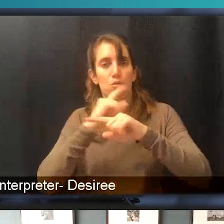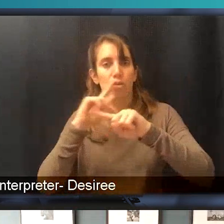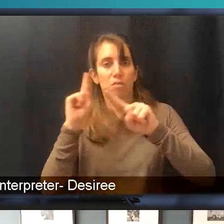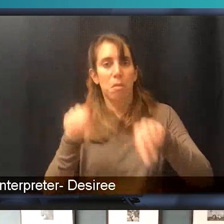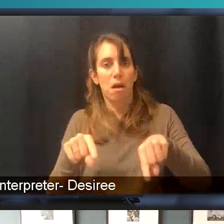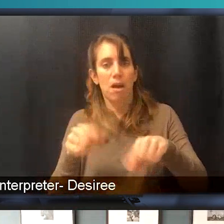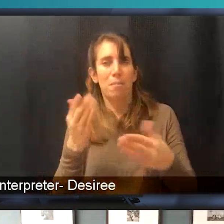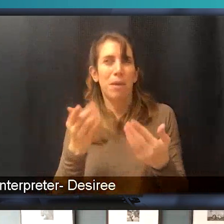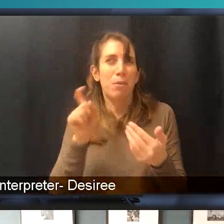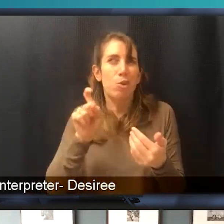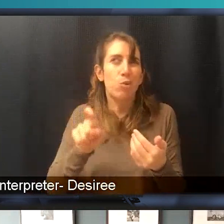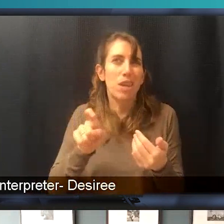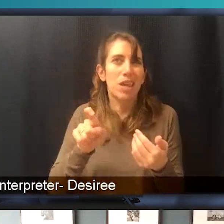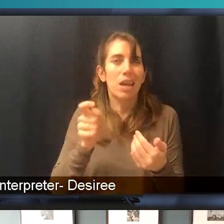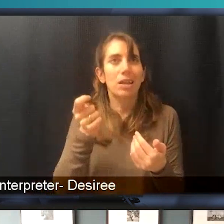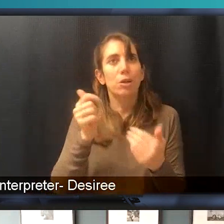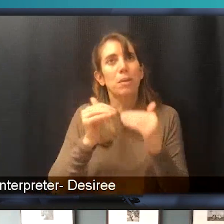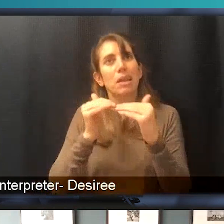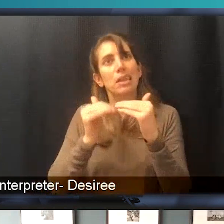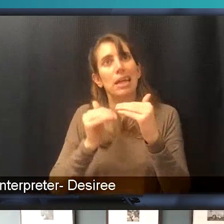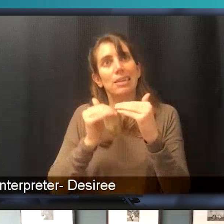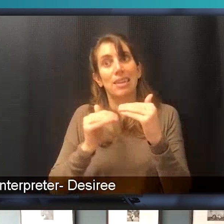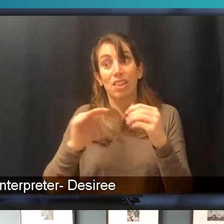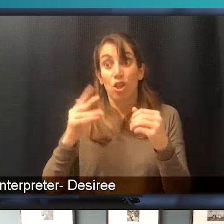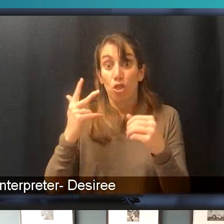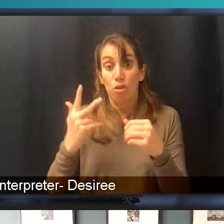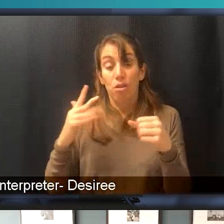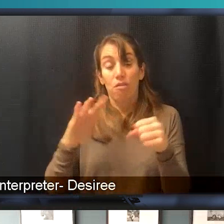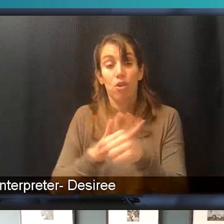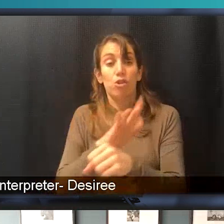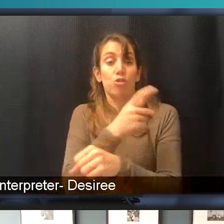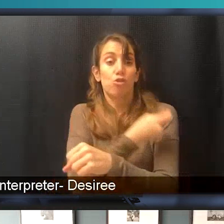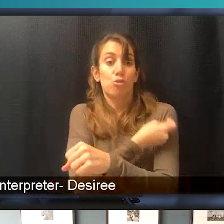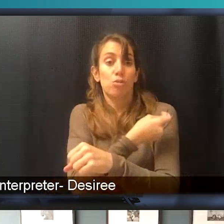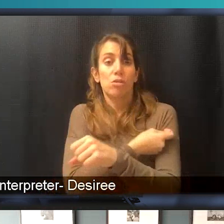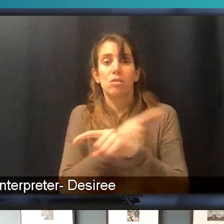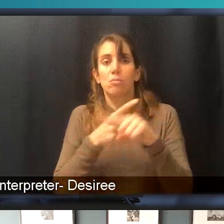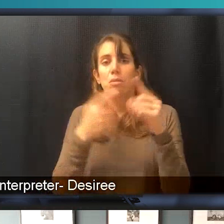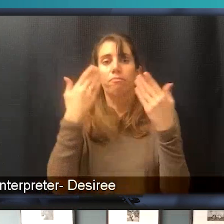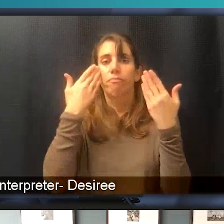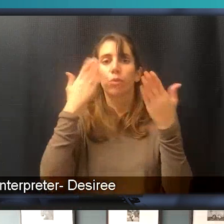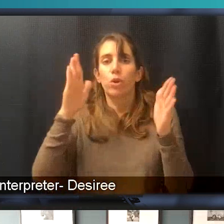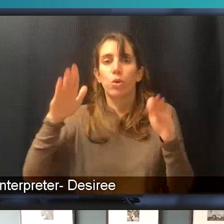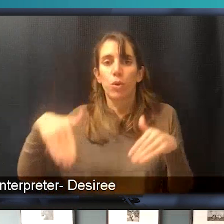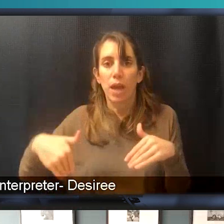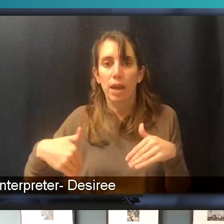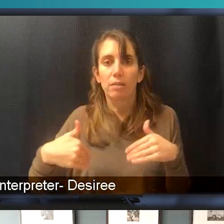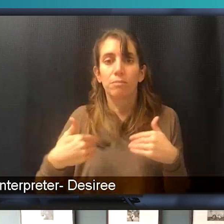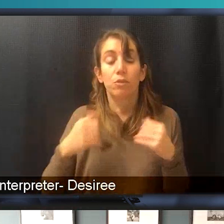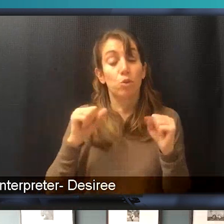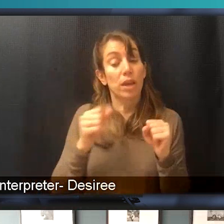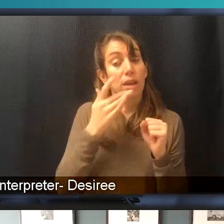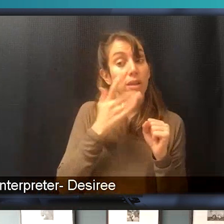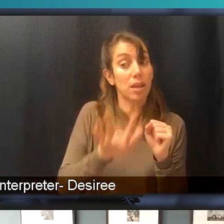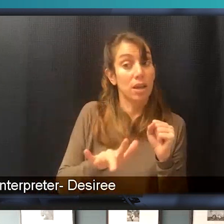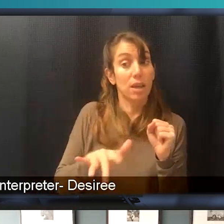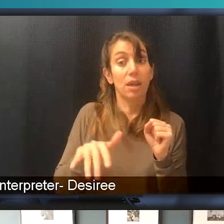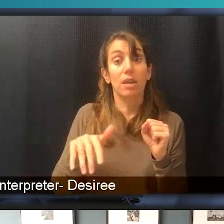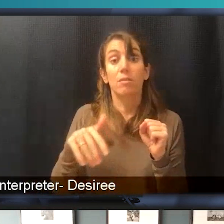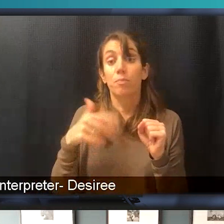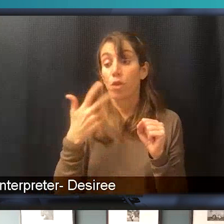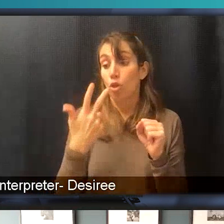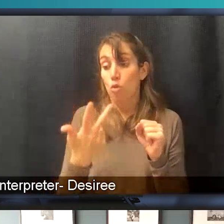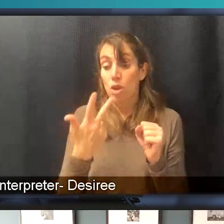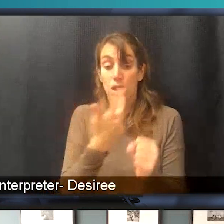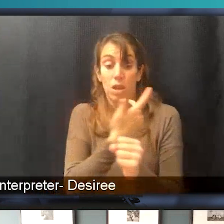don't know yet. And so we could get lucky, and 3 doses and booster will still protect